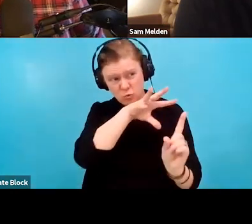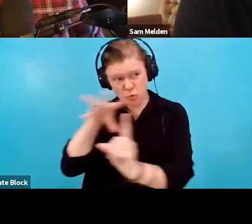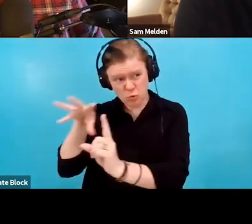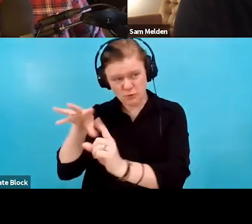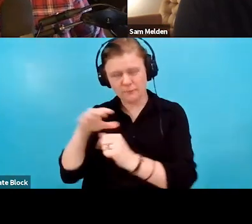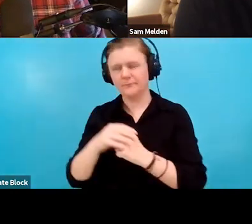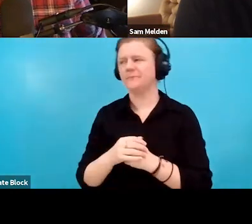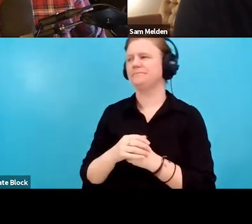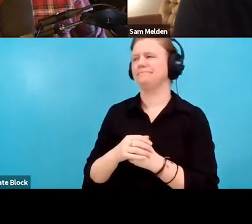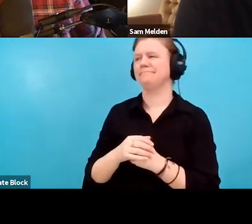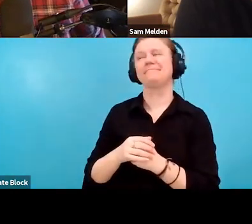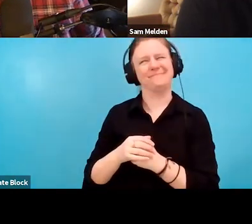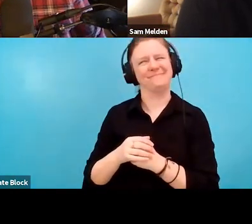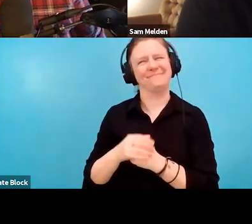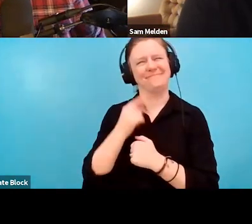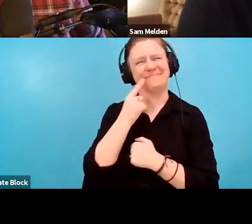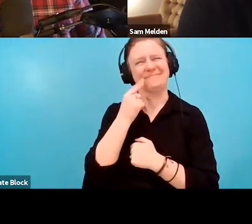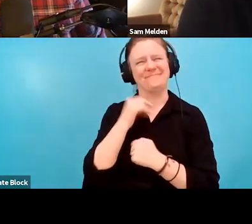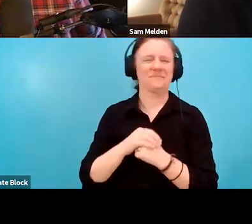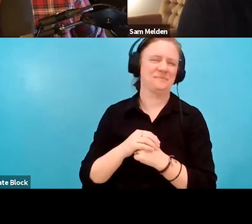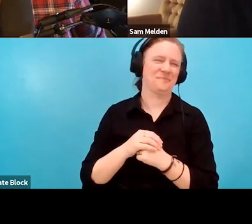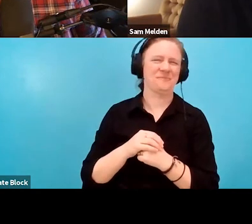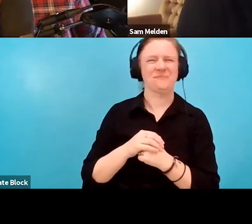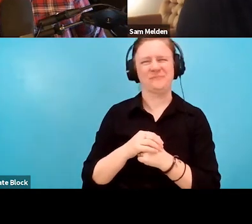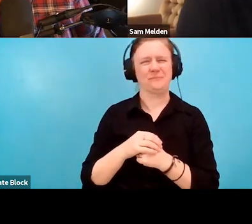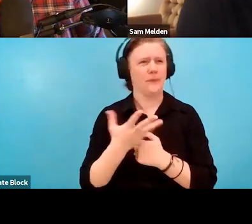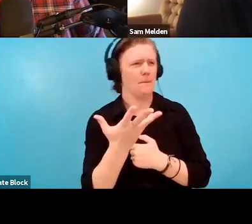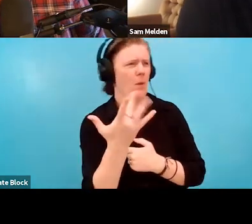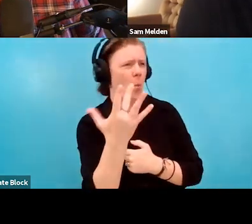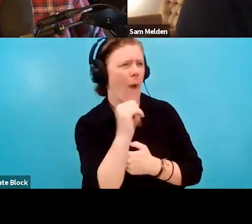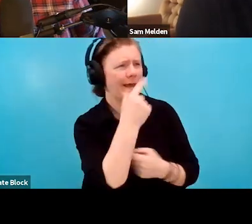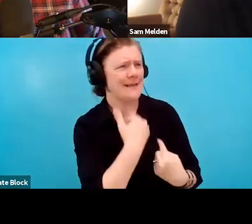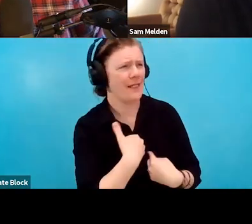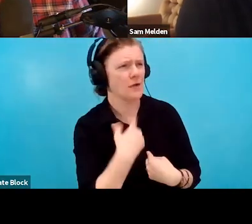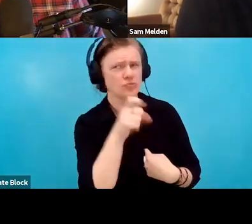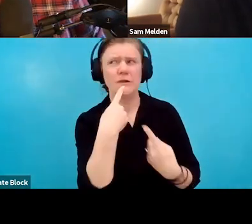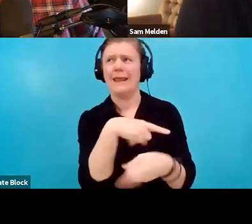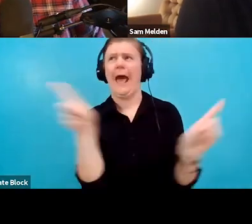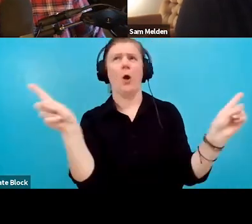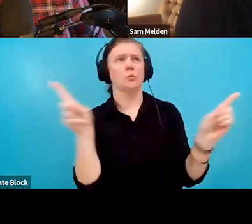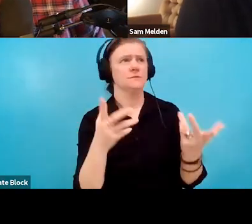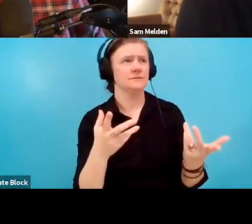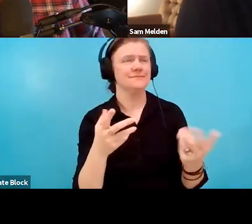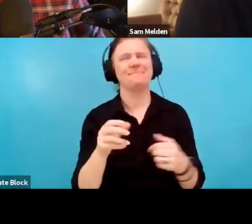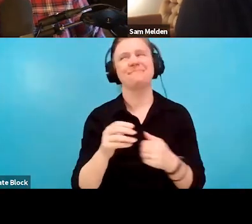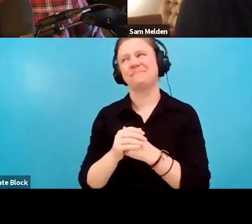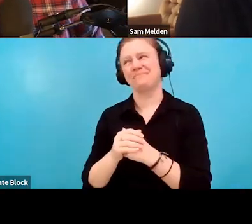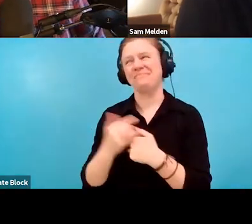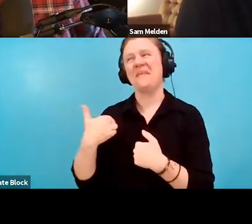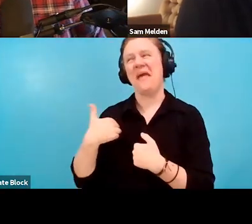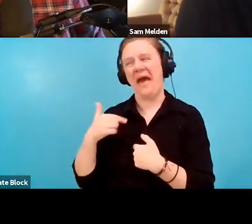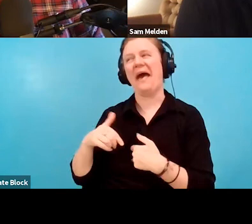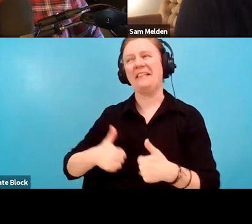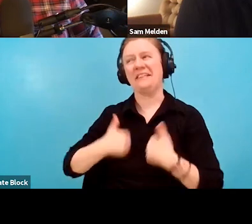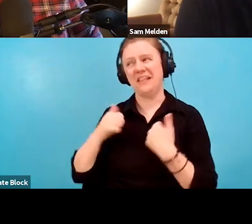live in Florida for 13 years. Why did you not tell us until just now? That's something you should lead with. I didn't make Tiger King.